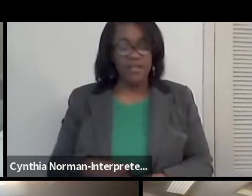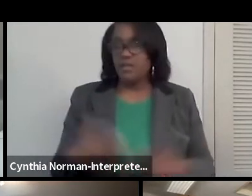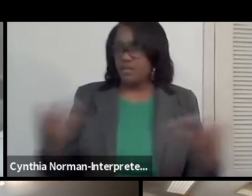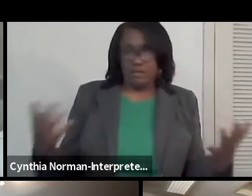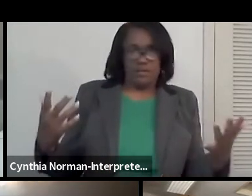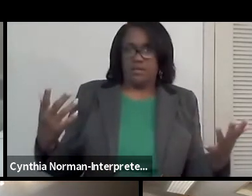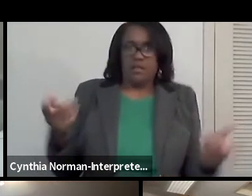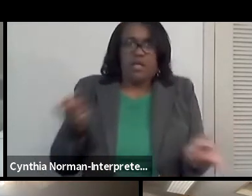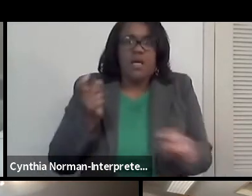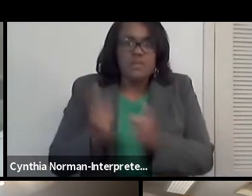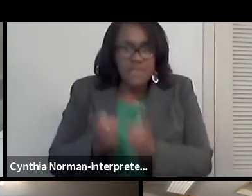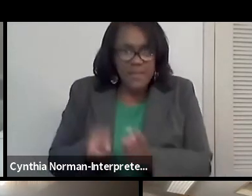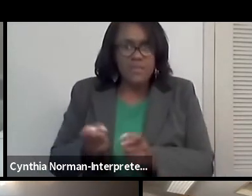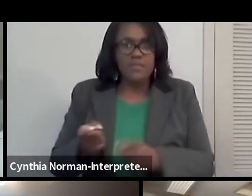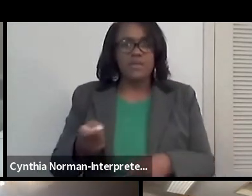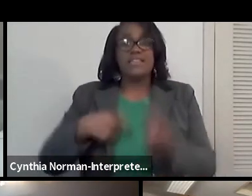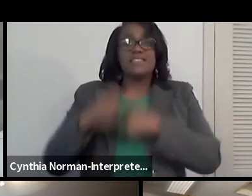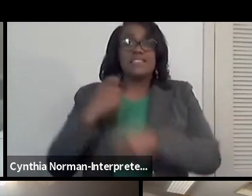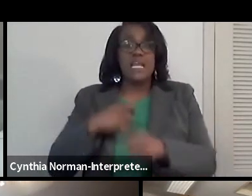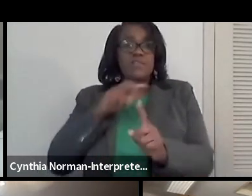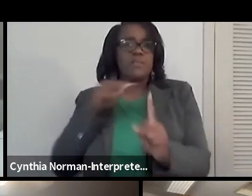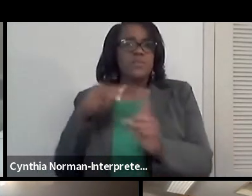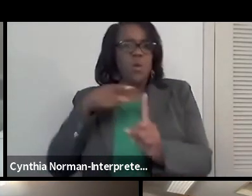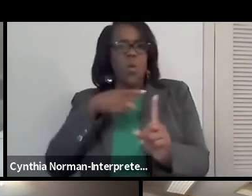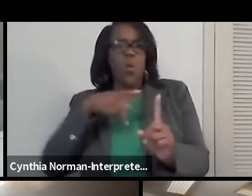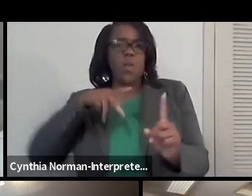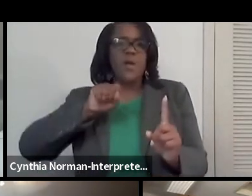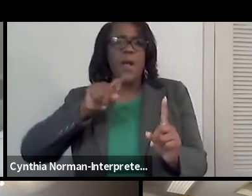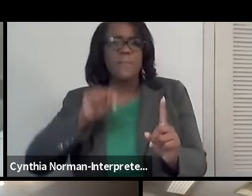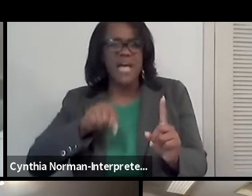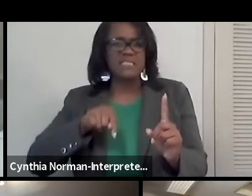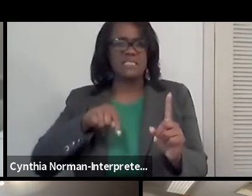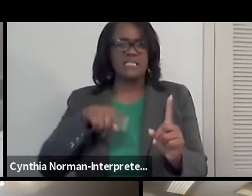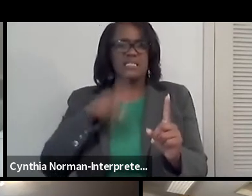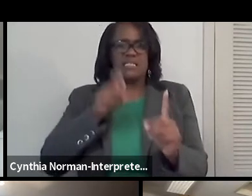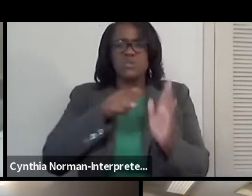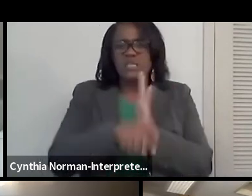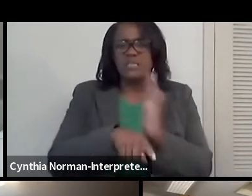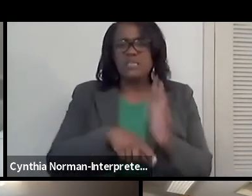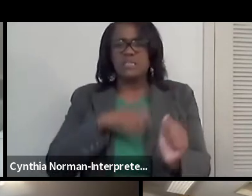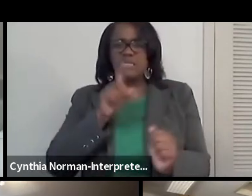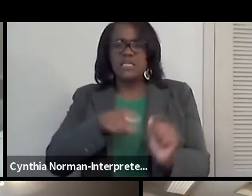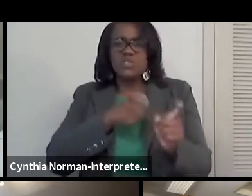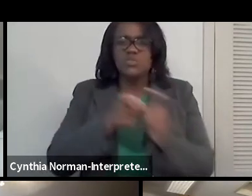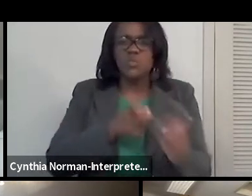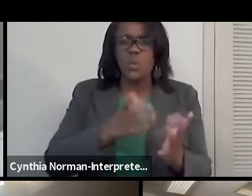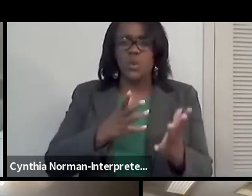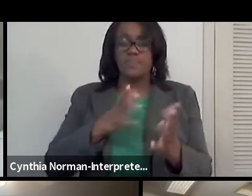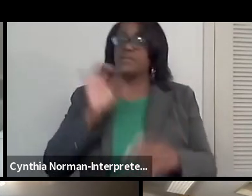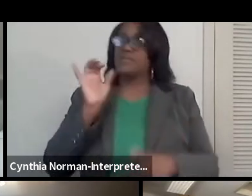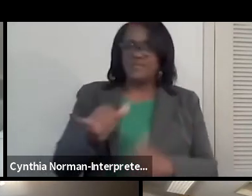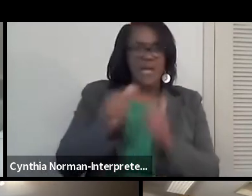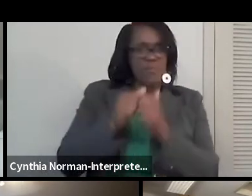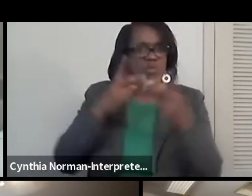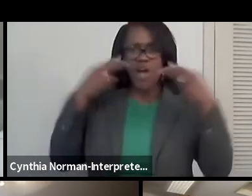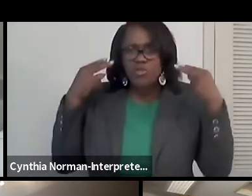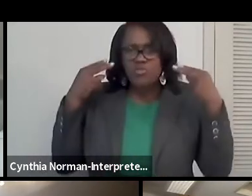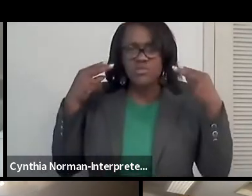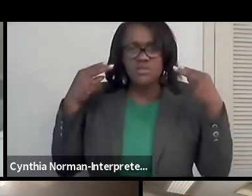a pest, they need to be taken into consideration, or how do we control them? Same thing with, say, for instance, raccoons,